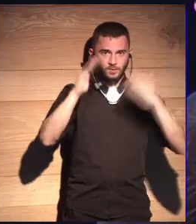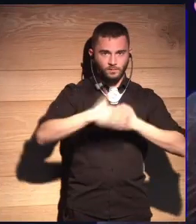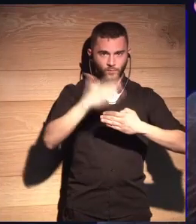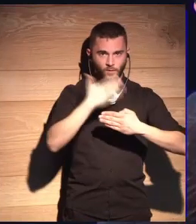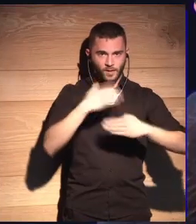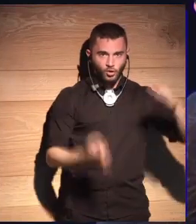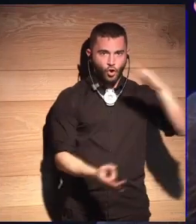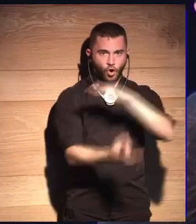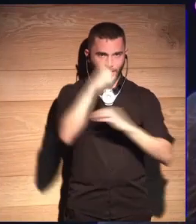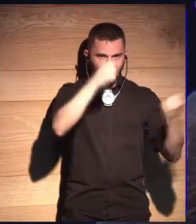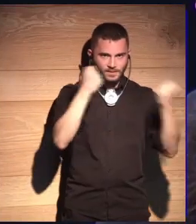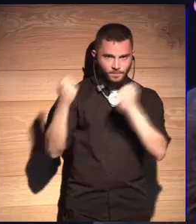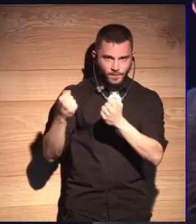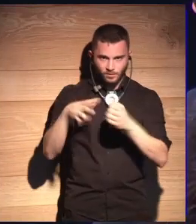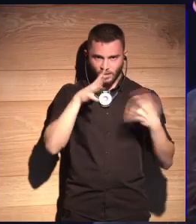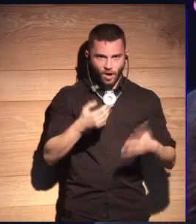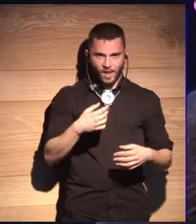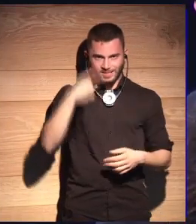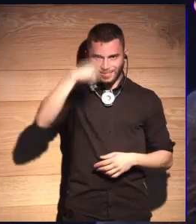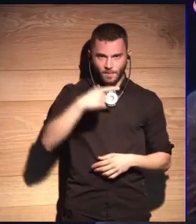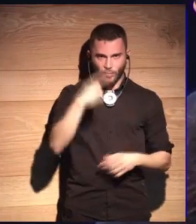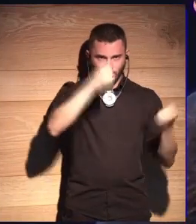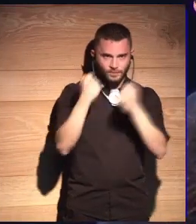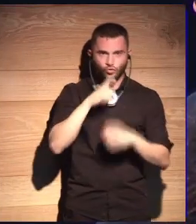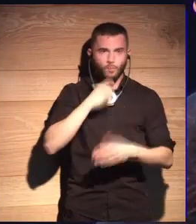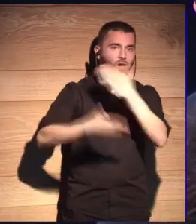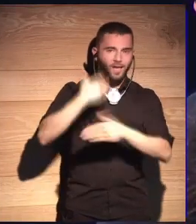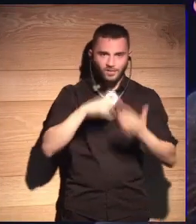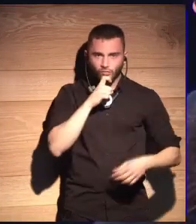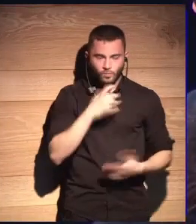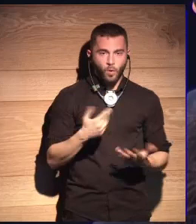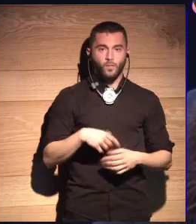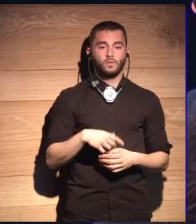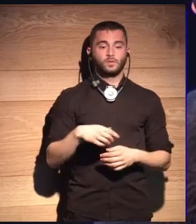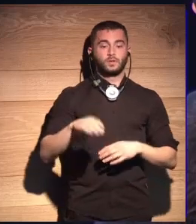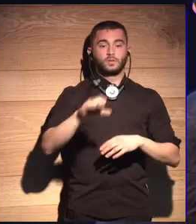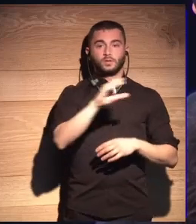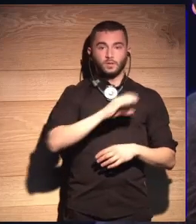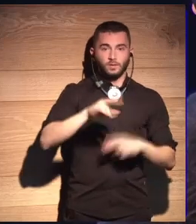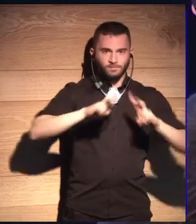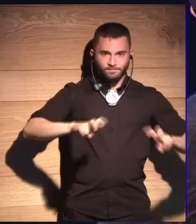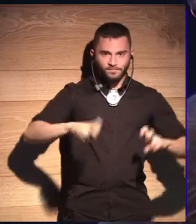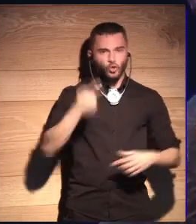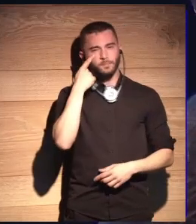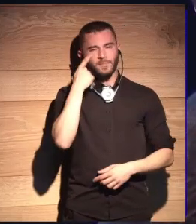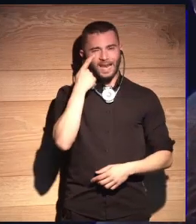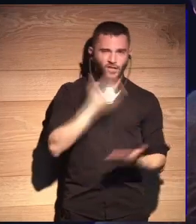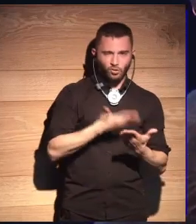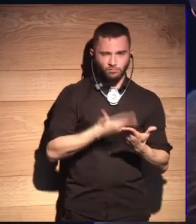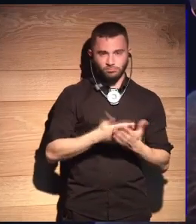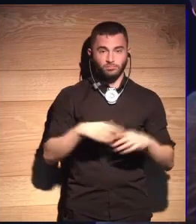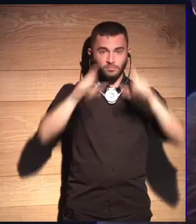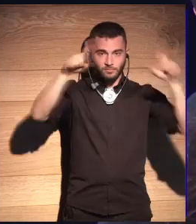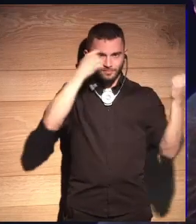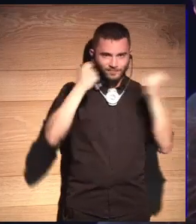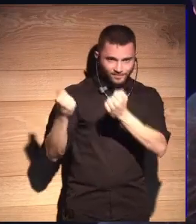experts, as we understand them, the scientific communities, the early statistical experts, these sorts of institutions and figures. But they had